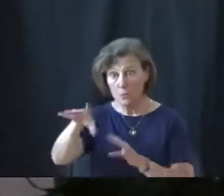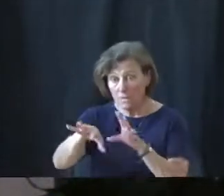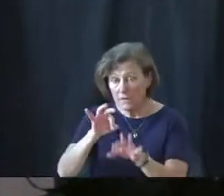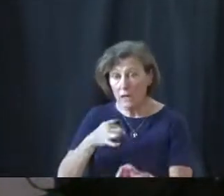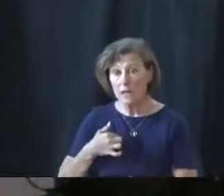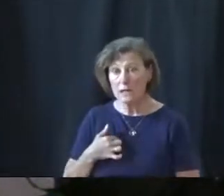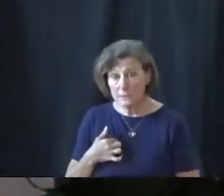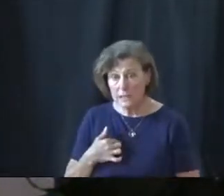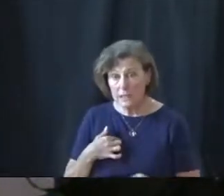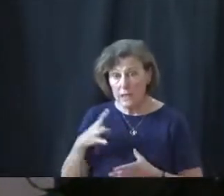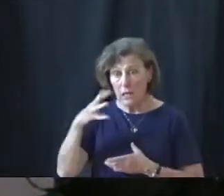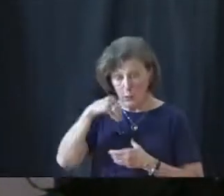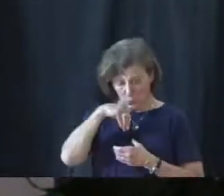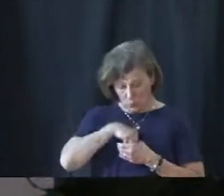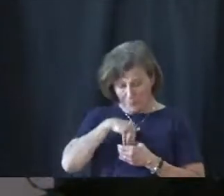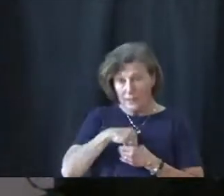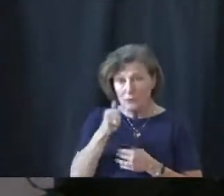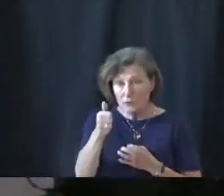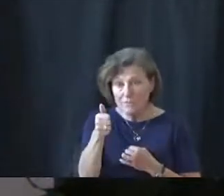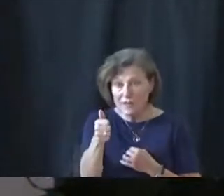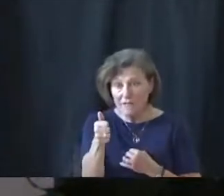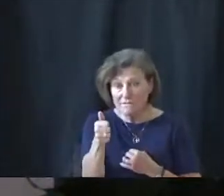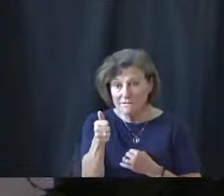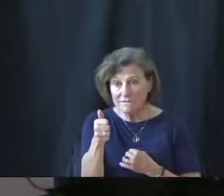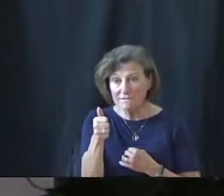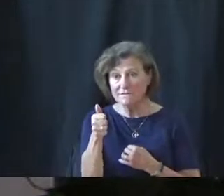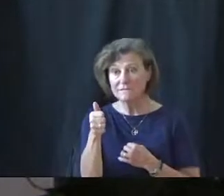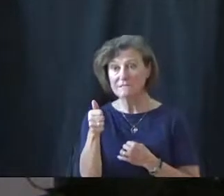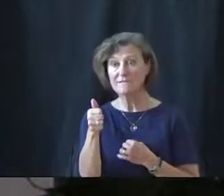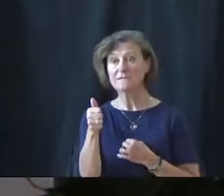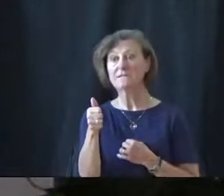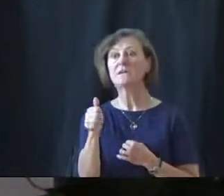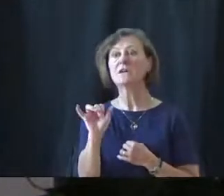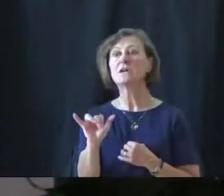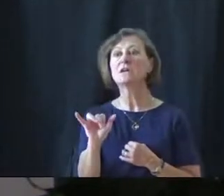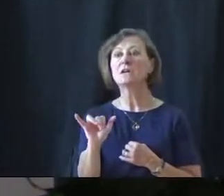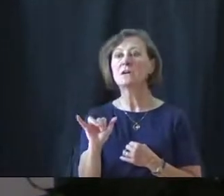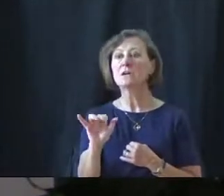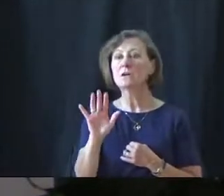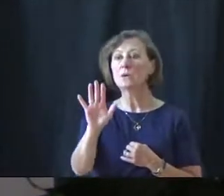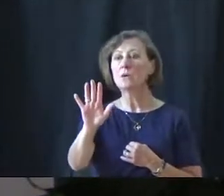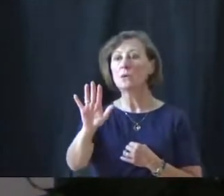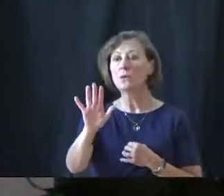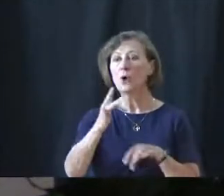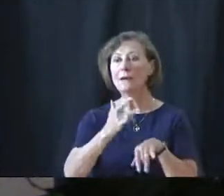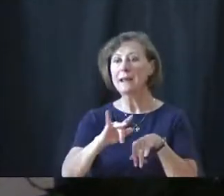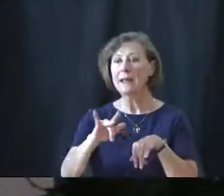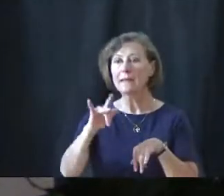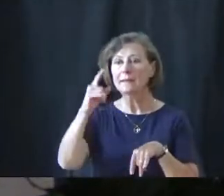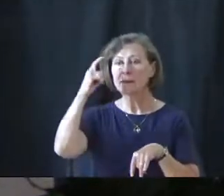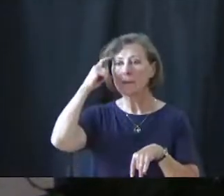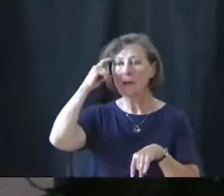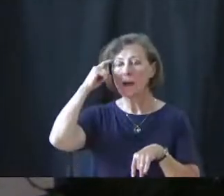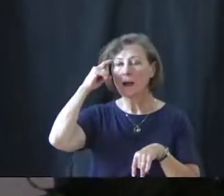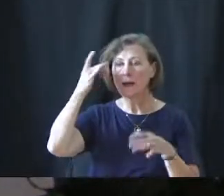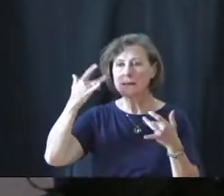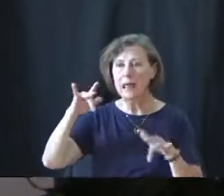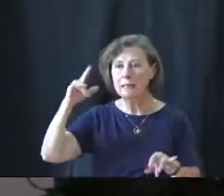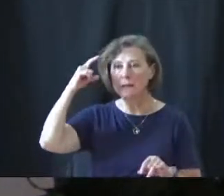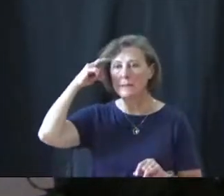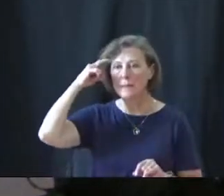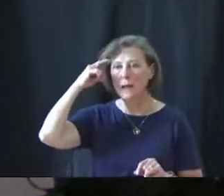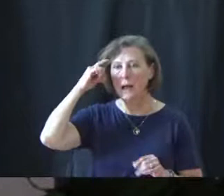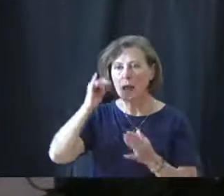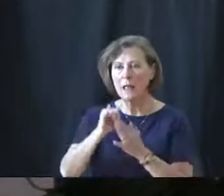me within yourself, your own naked mind, that single awareness